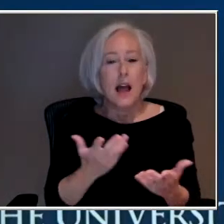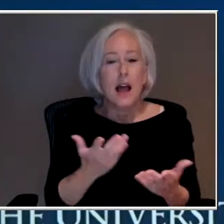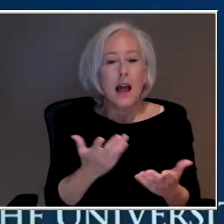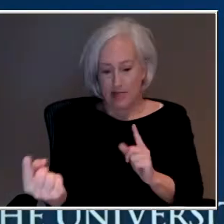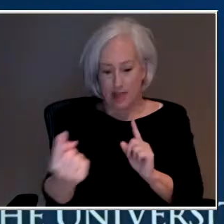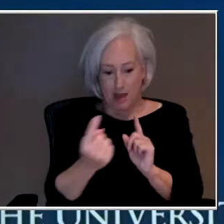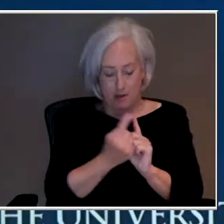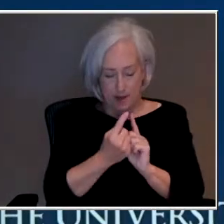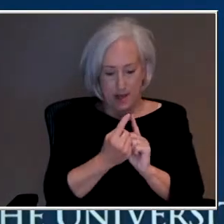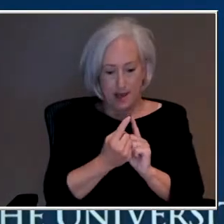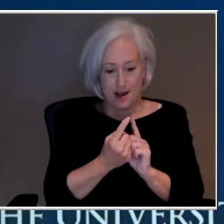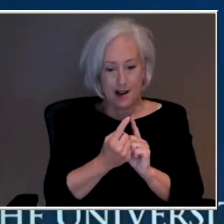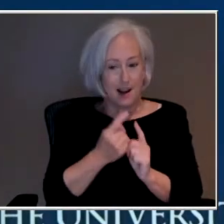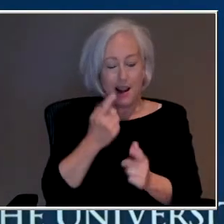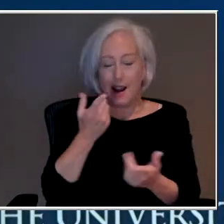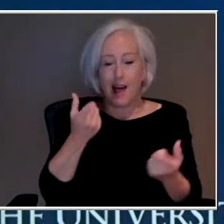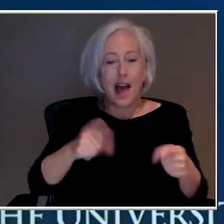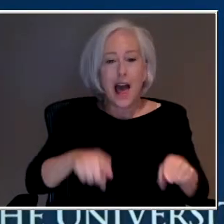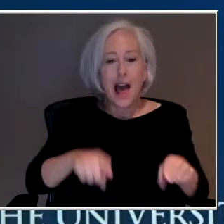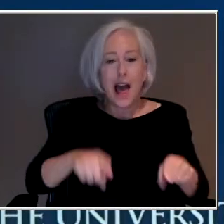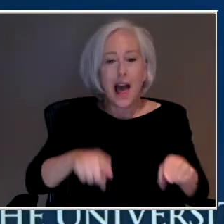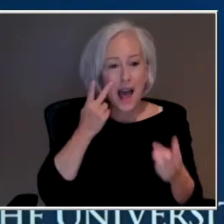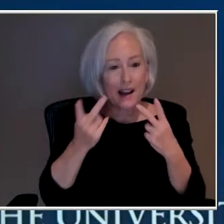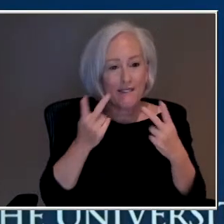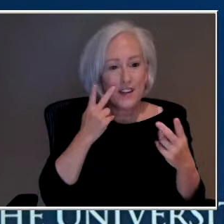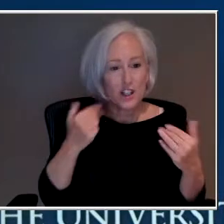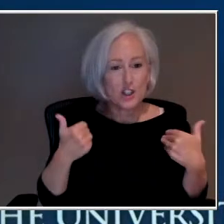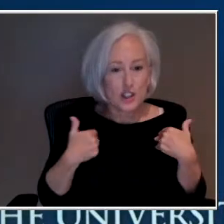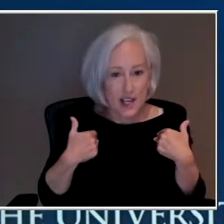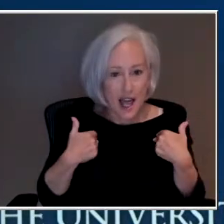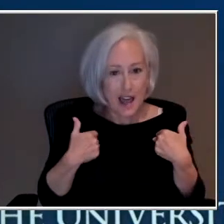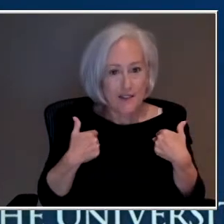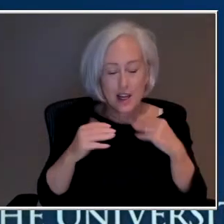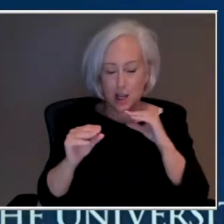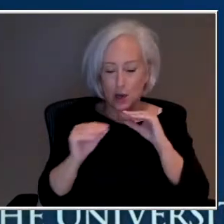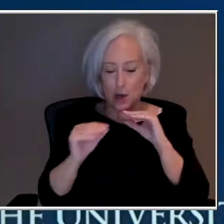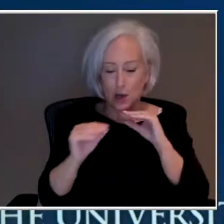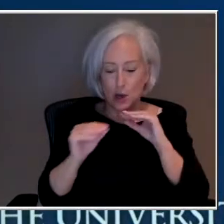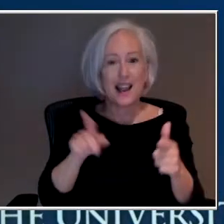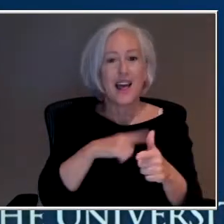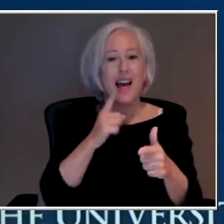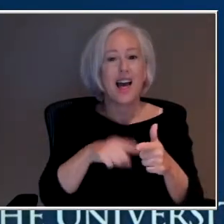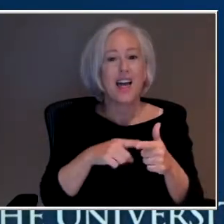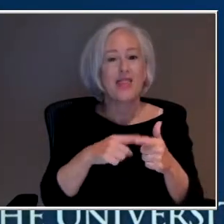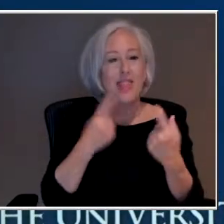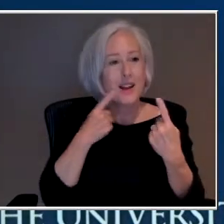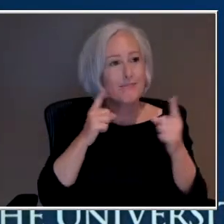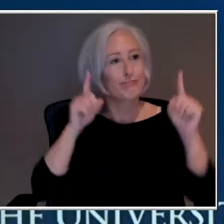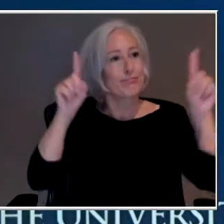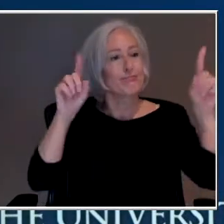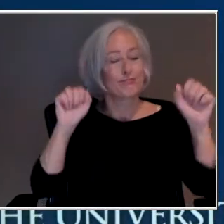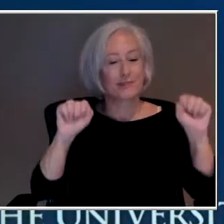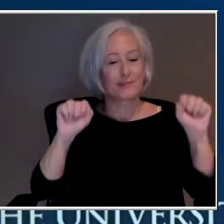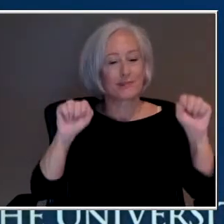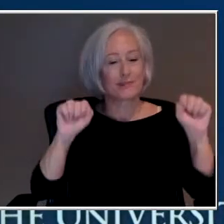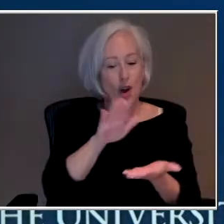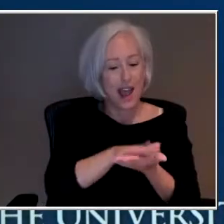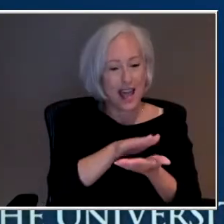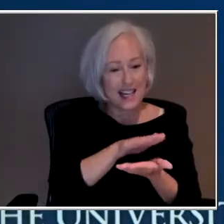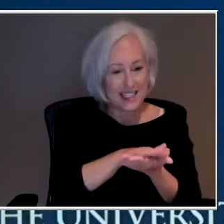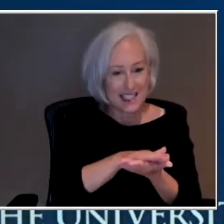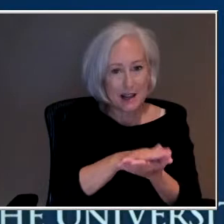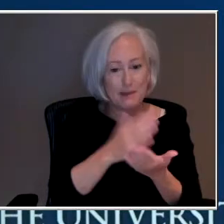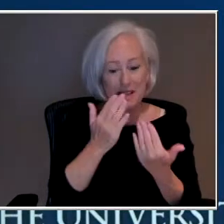don't have good vision. And we fix that and it really opens the door for them to have success academically and again into their future self-esteem.